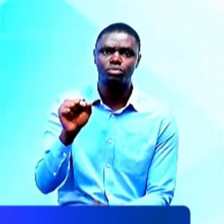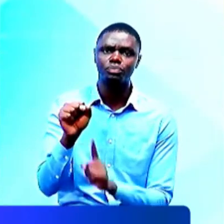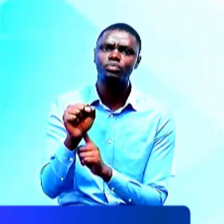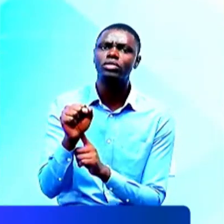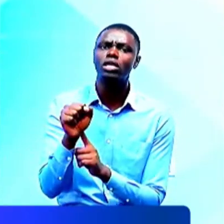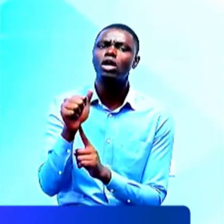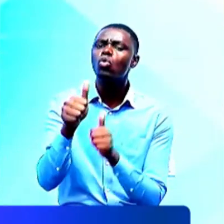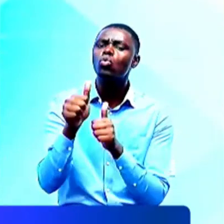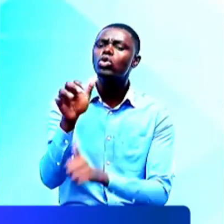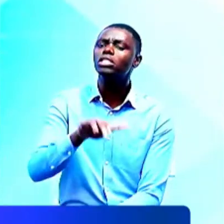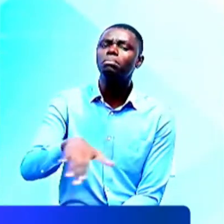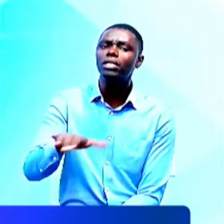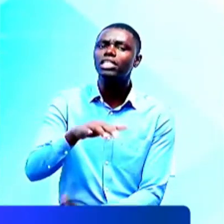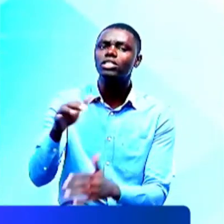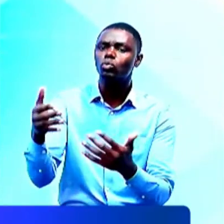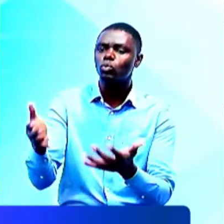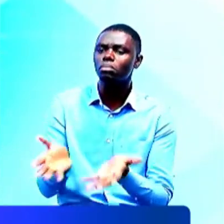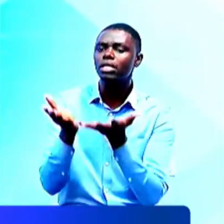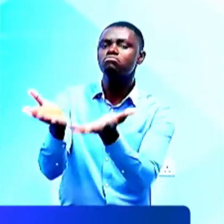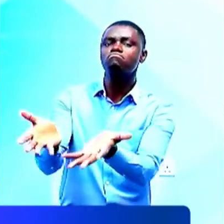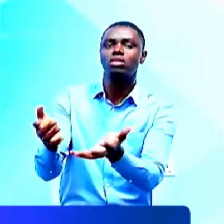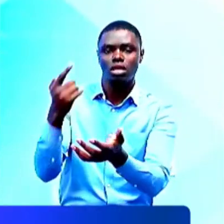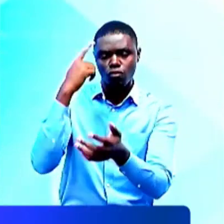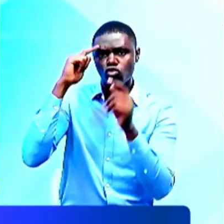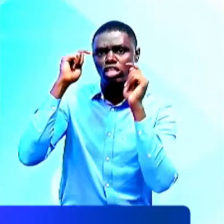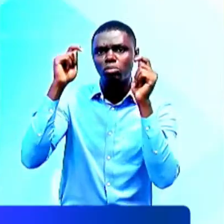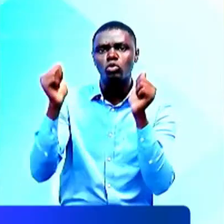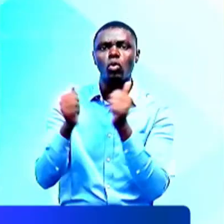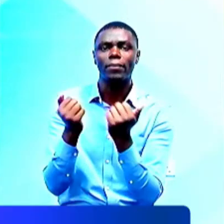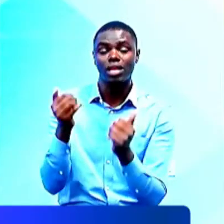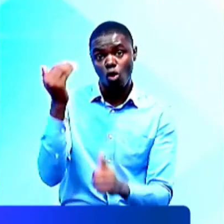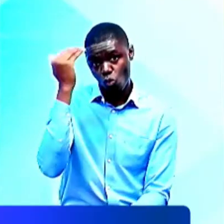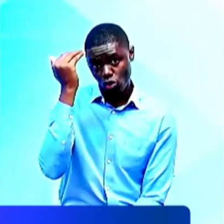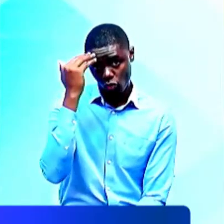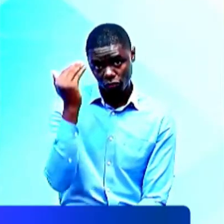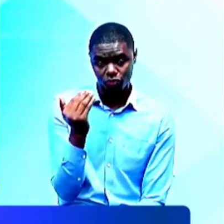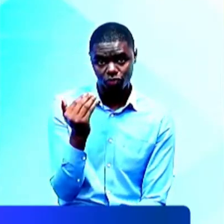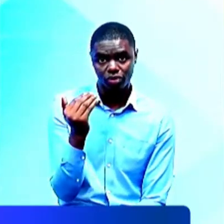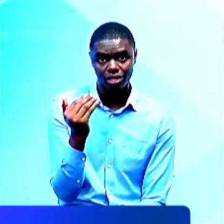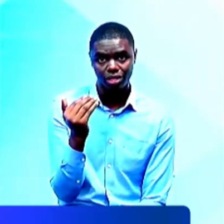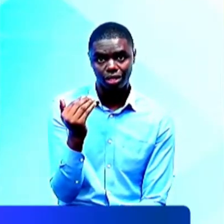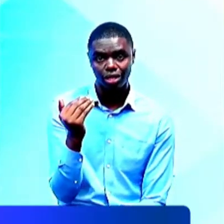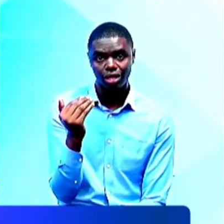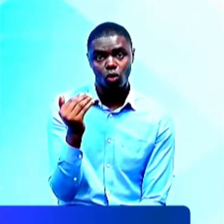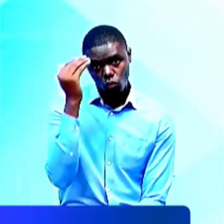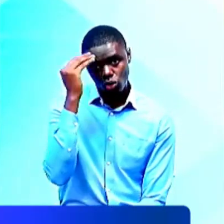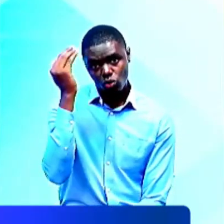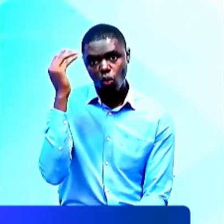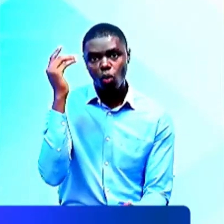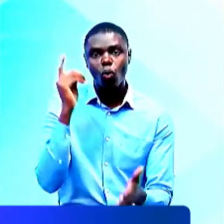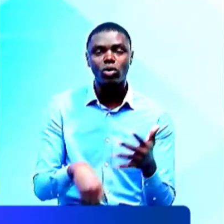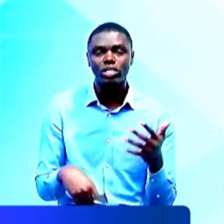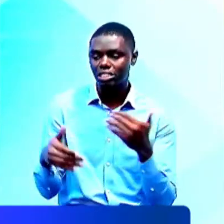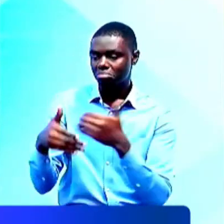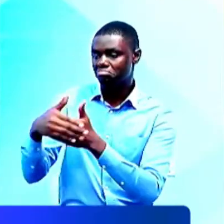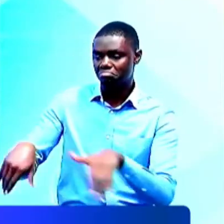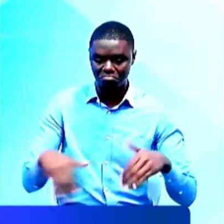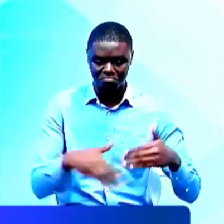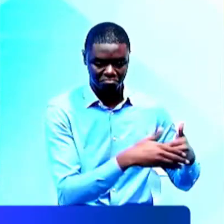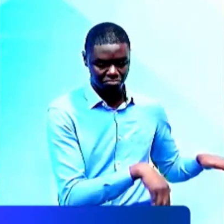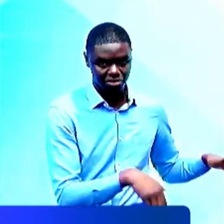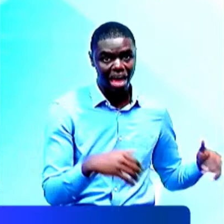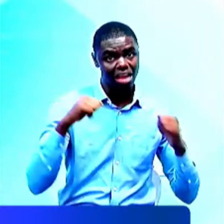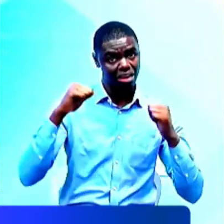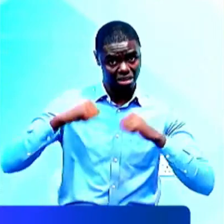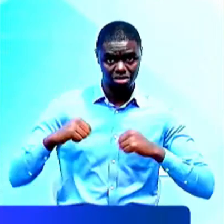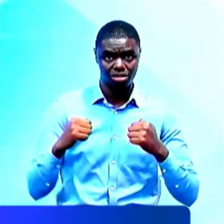which places are going to be demarcated for the demonstrations? Because we know what is out of bounds. Yeah. And I totally